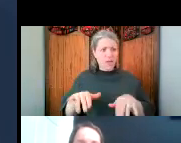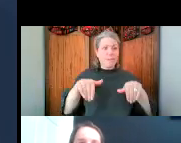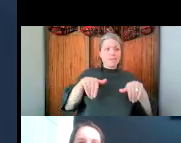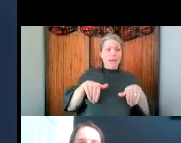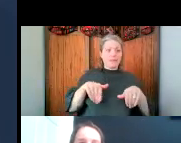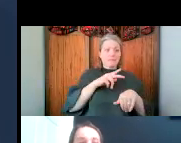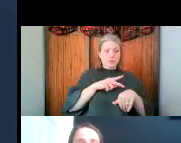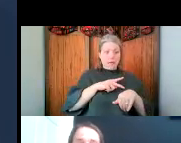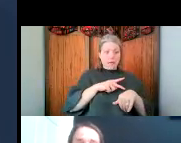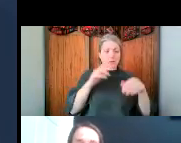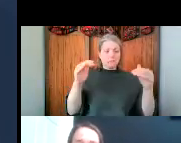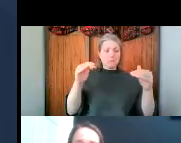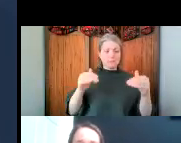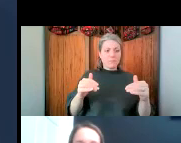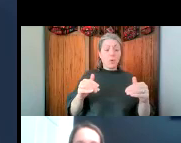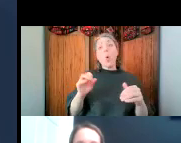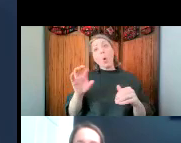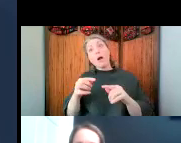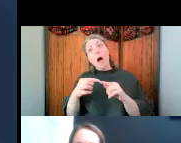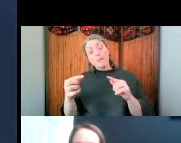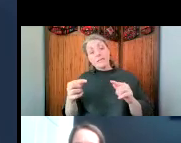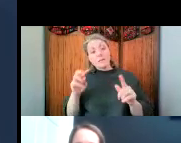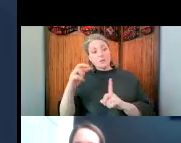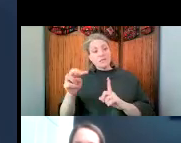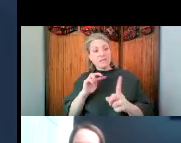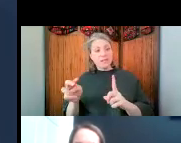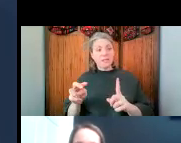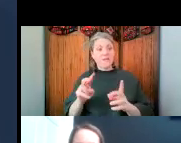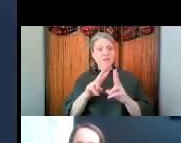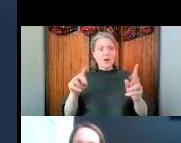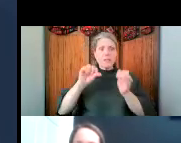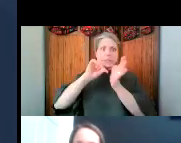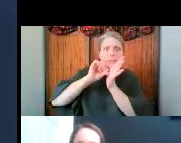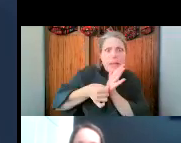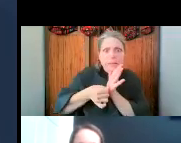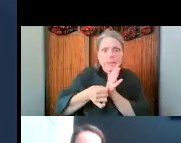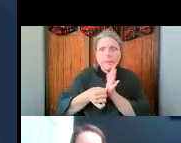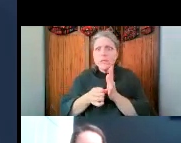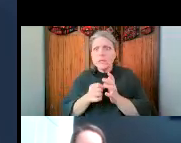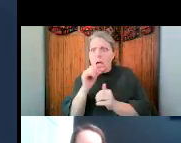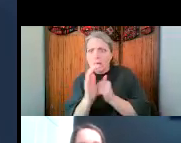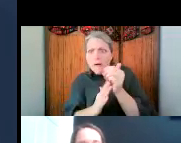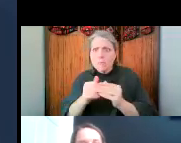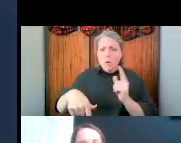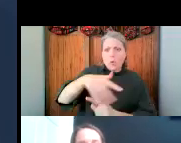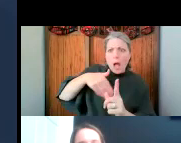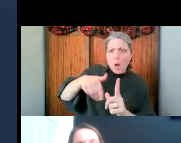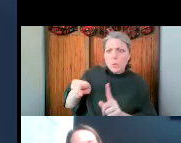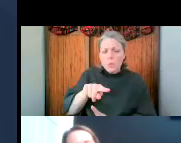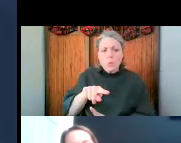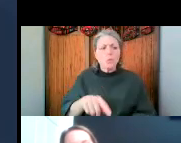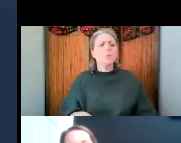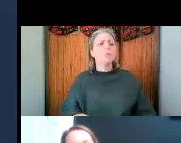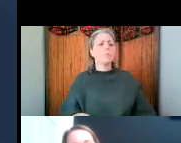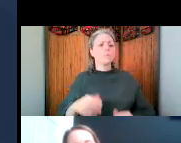personality, or conversely, being perceived as being intense or making others feel uncomfortable. We